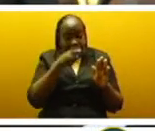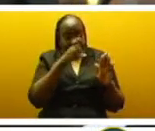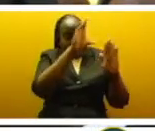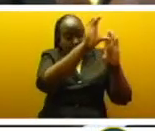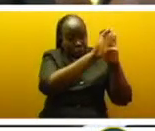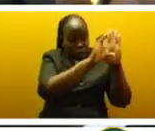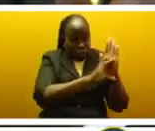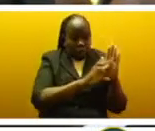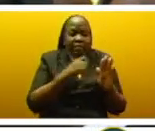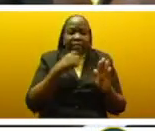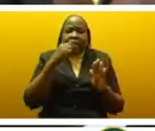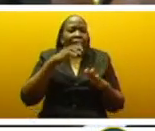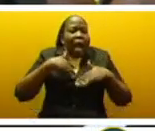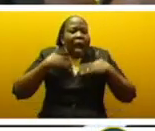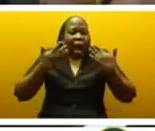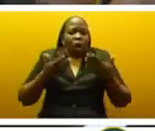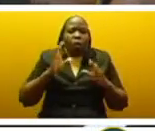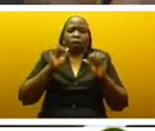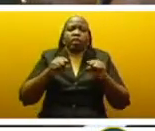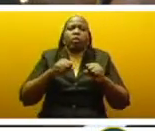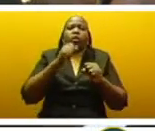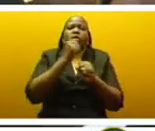says how we should conduct elections.